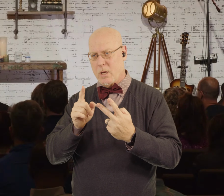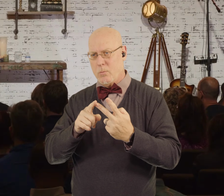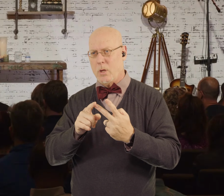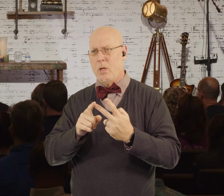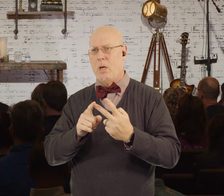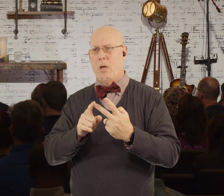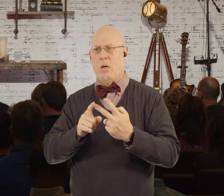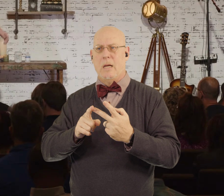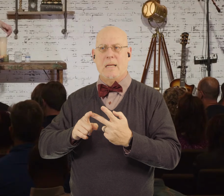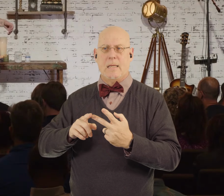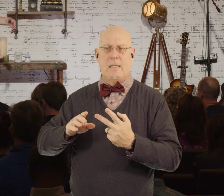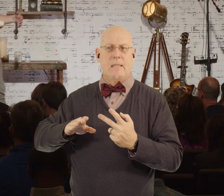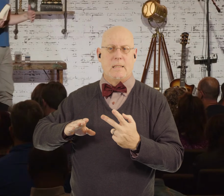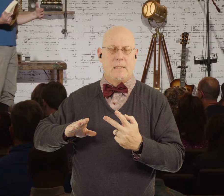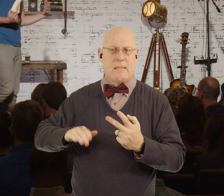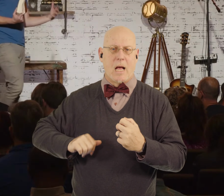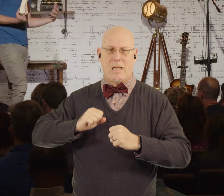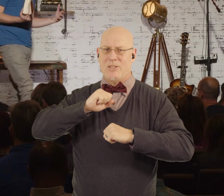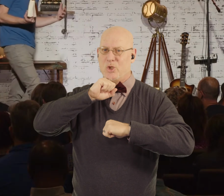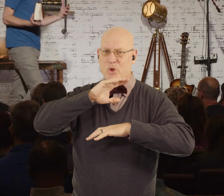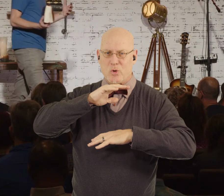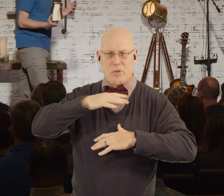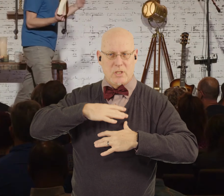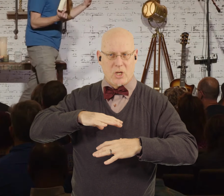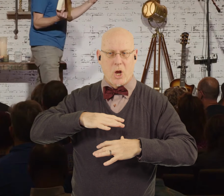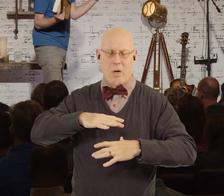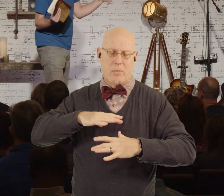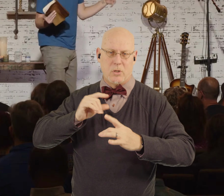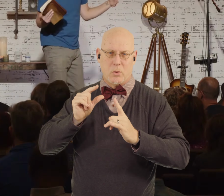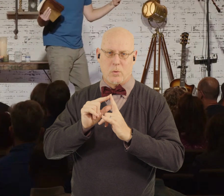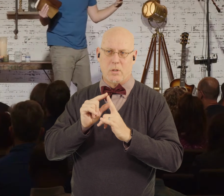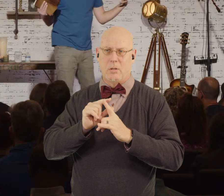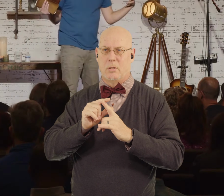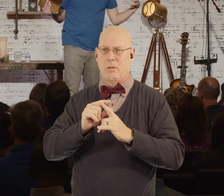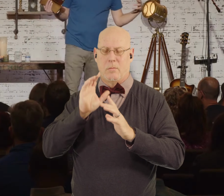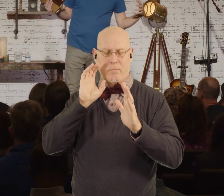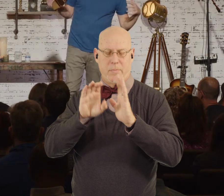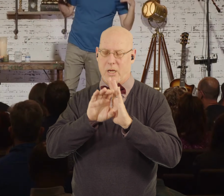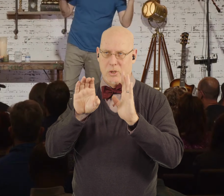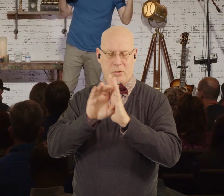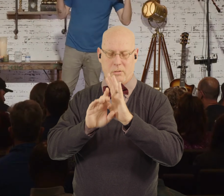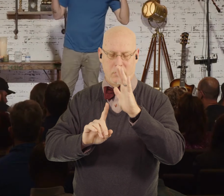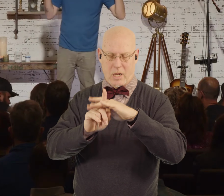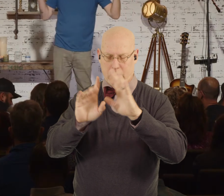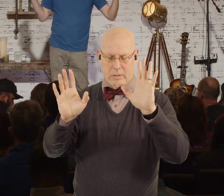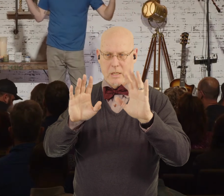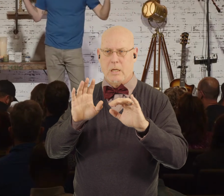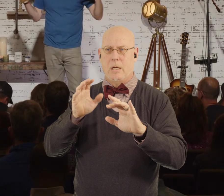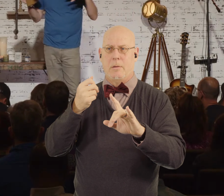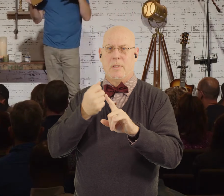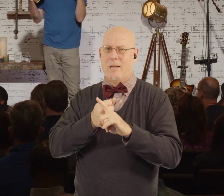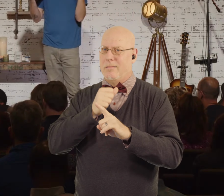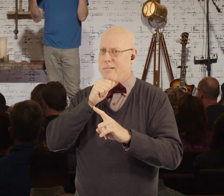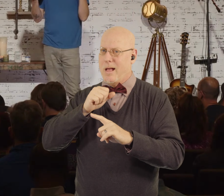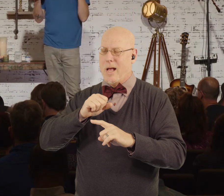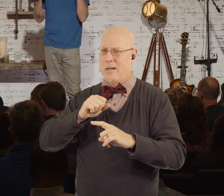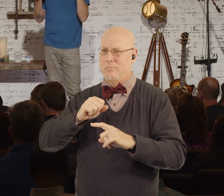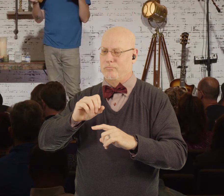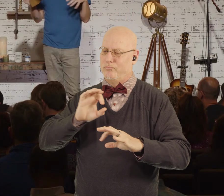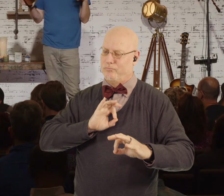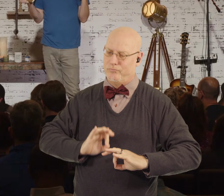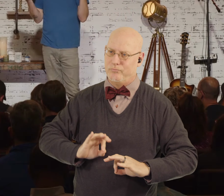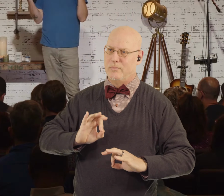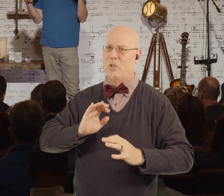here who have not soiled their garments, is the word, which all kinds of images come to mind there, but they have